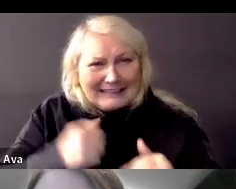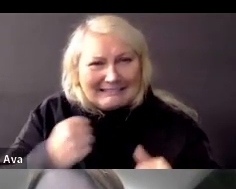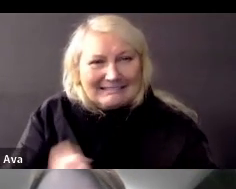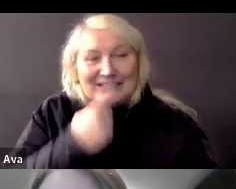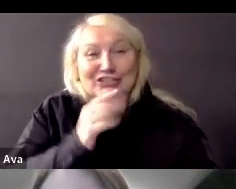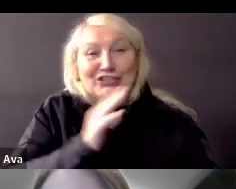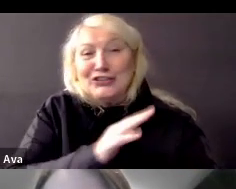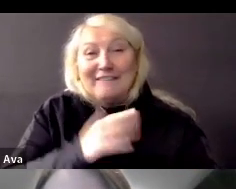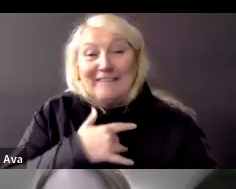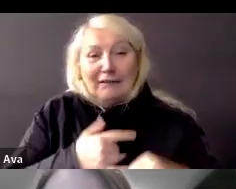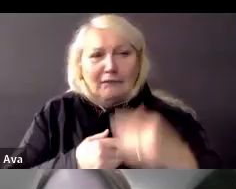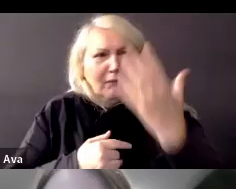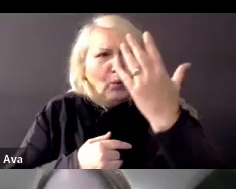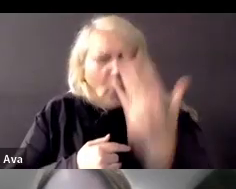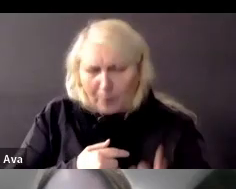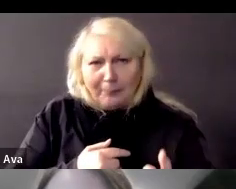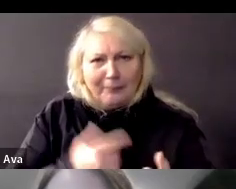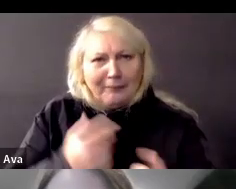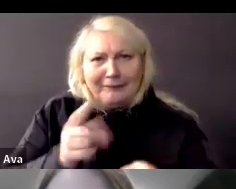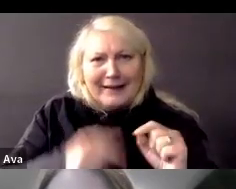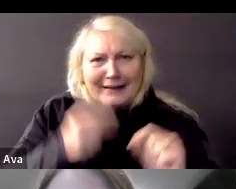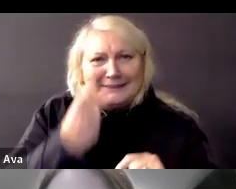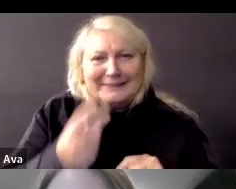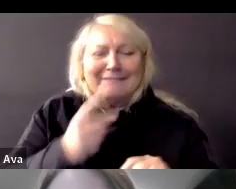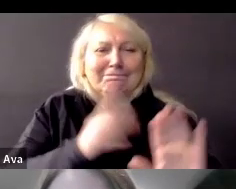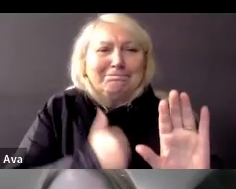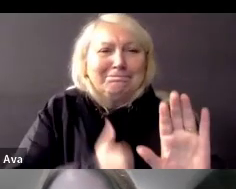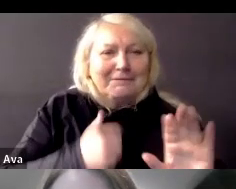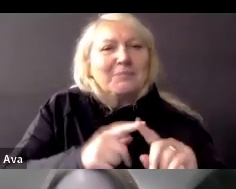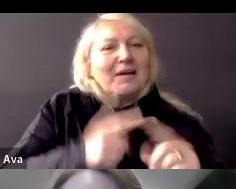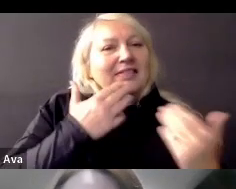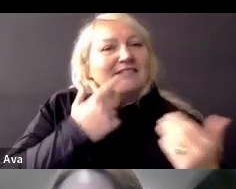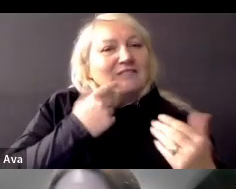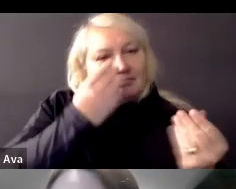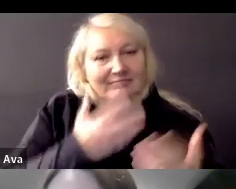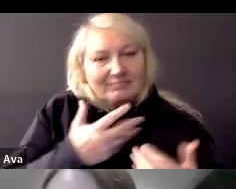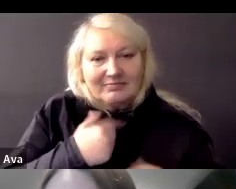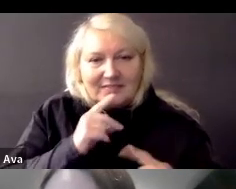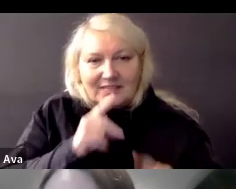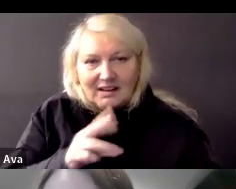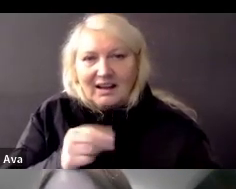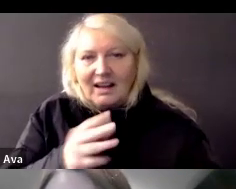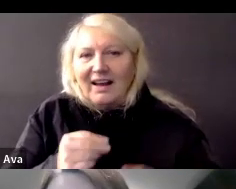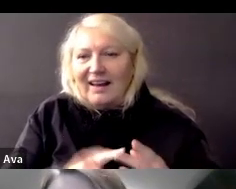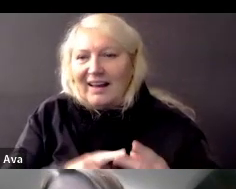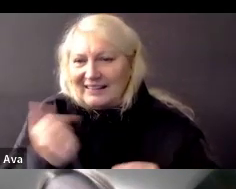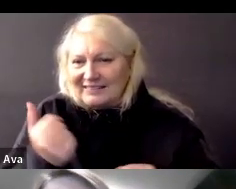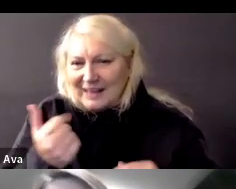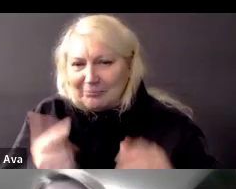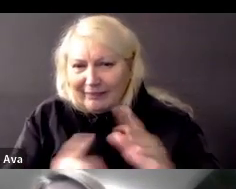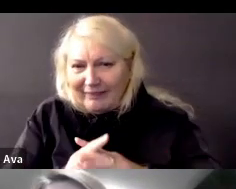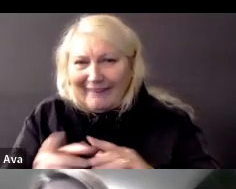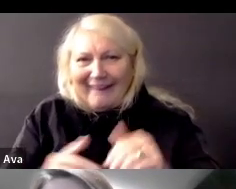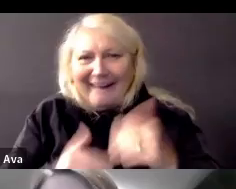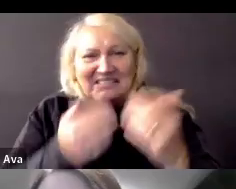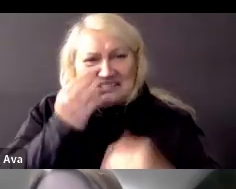disappeared, but appreciate your input. Thank you. I lost mine as well.